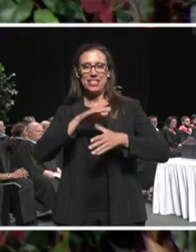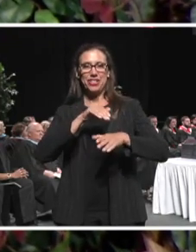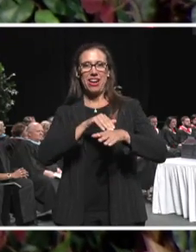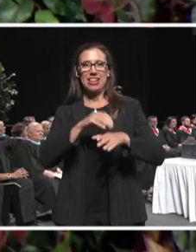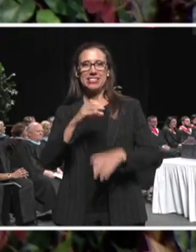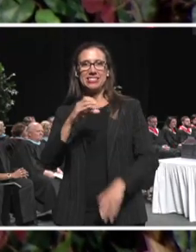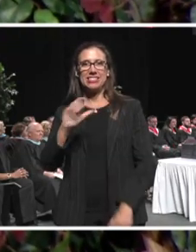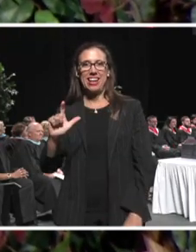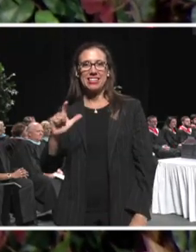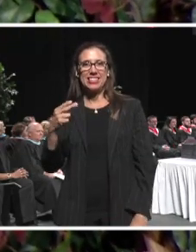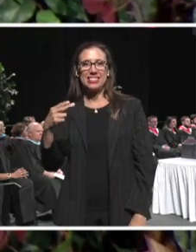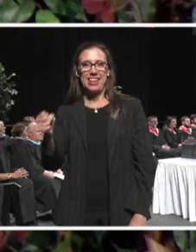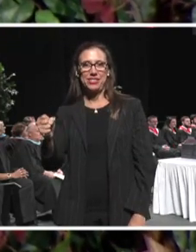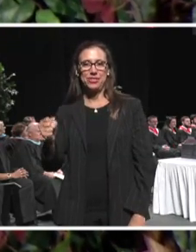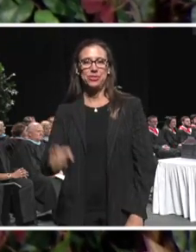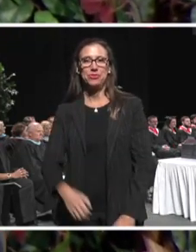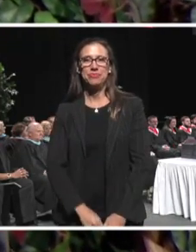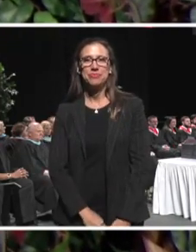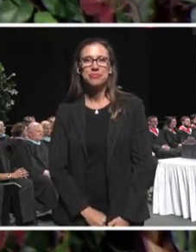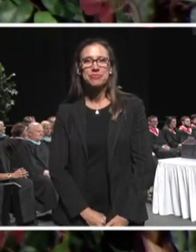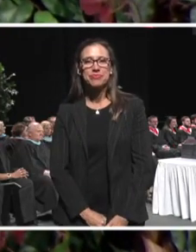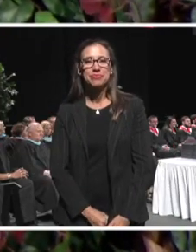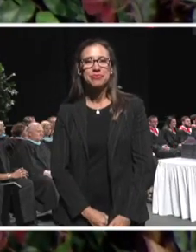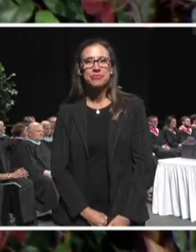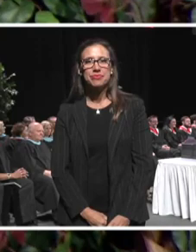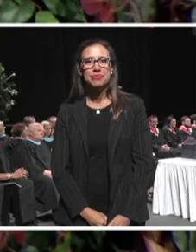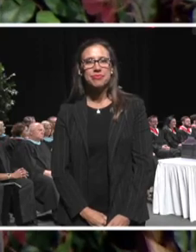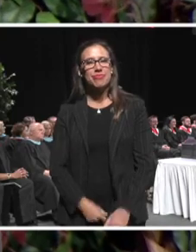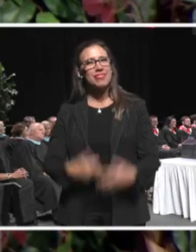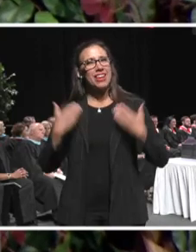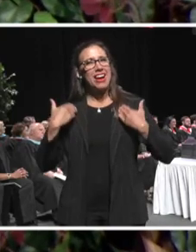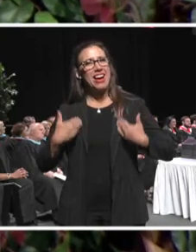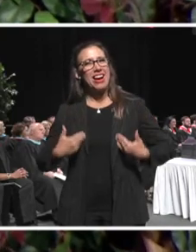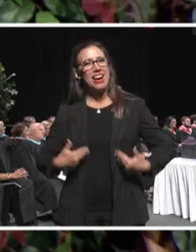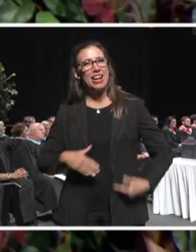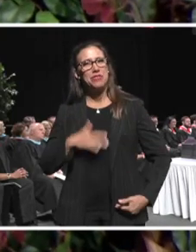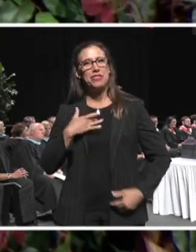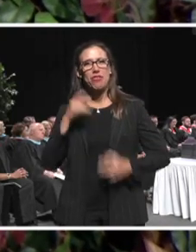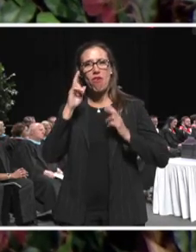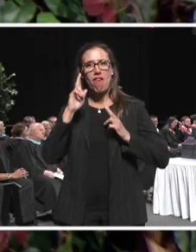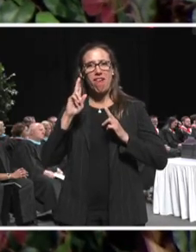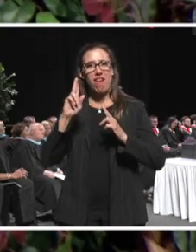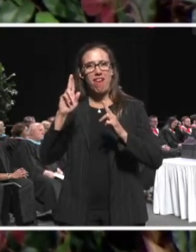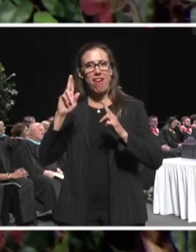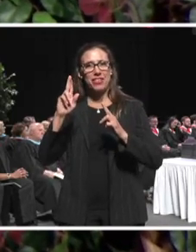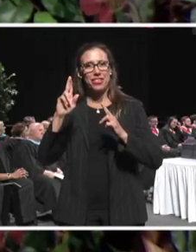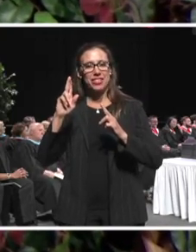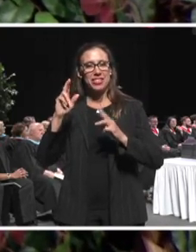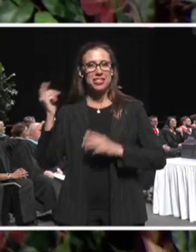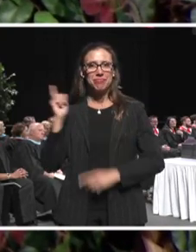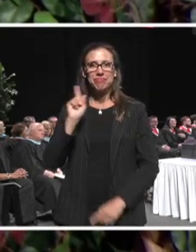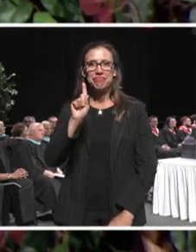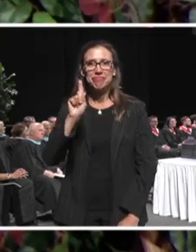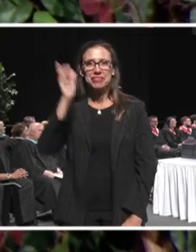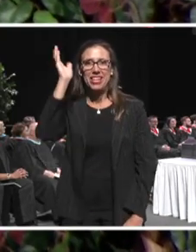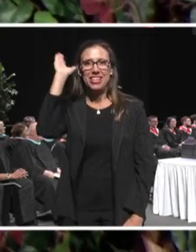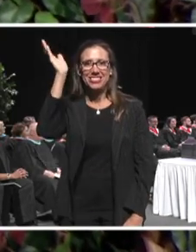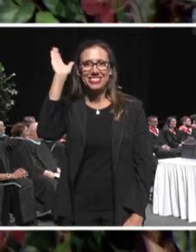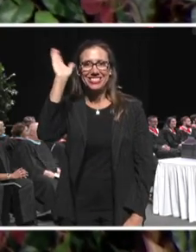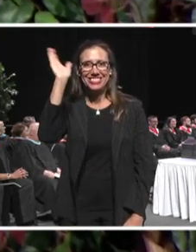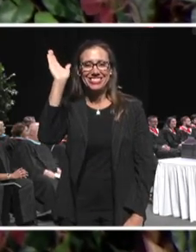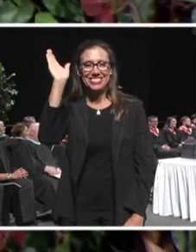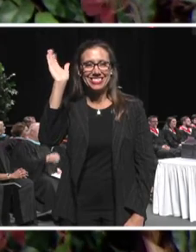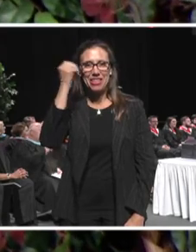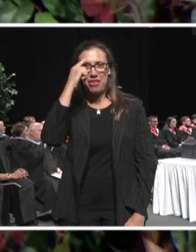High School. I am incredibly honored to be here today and deliver the commencement address on